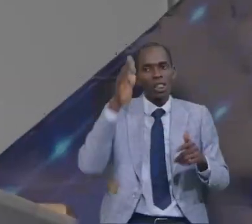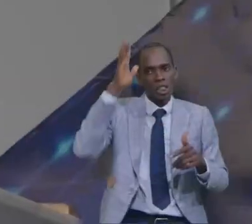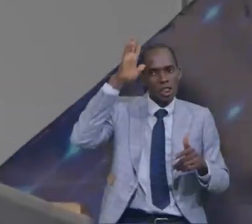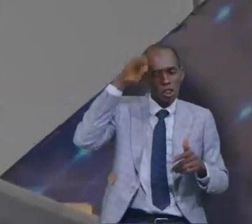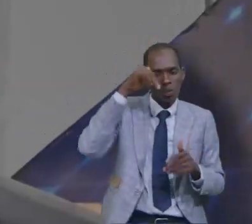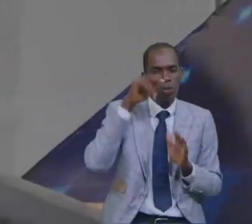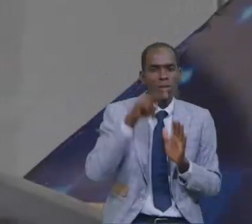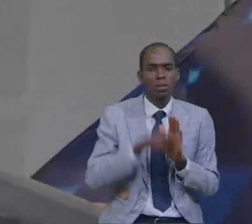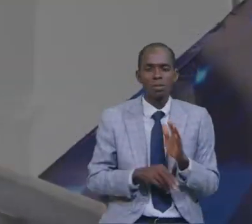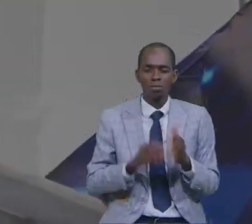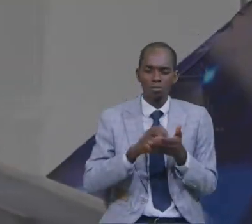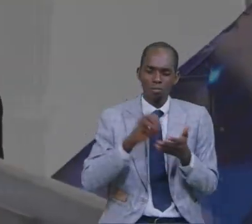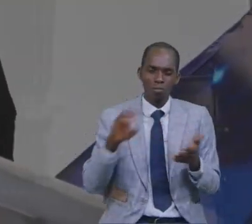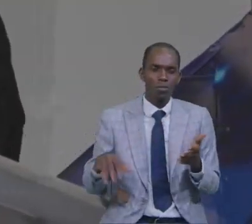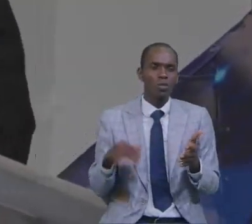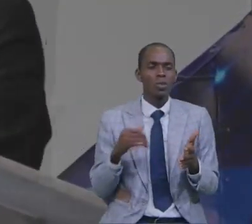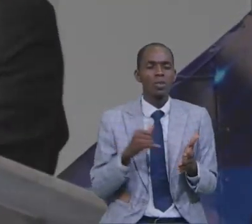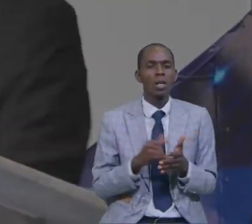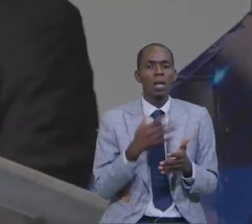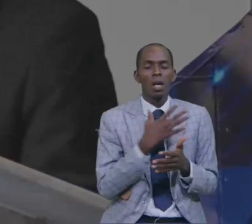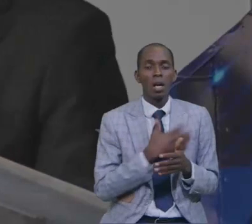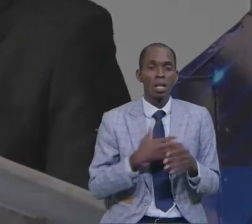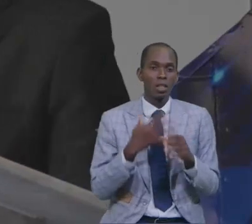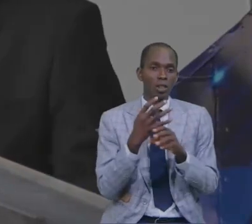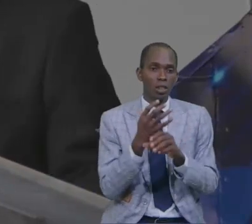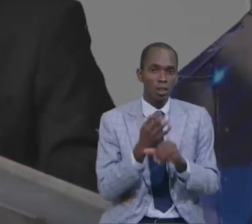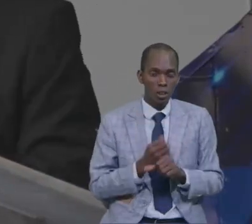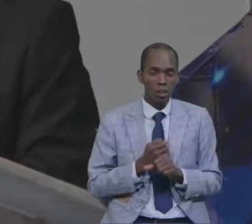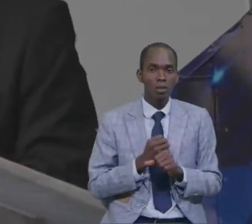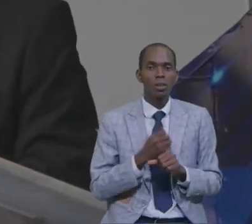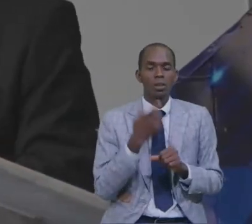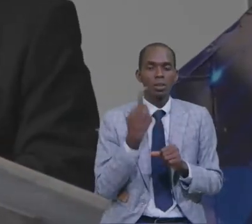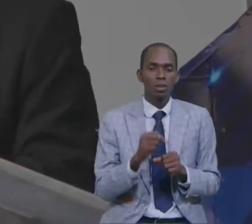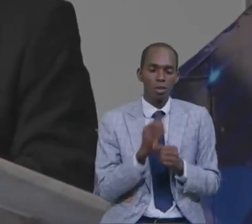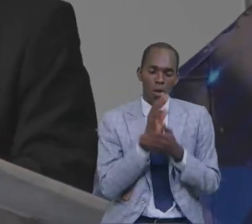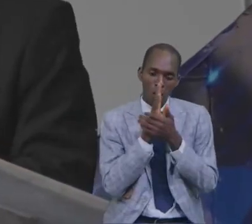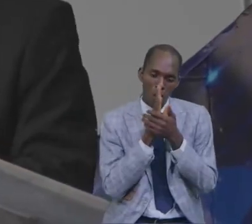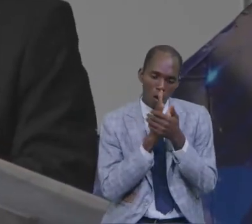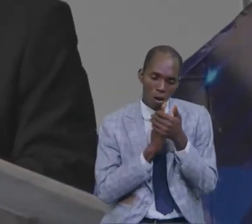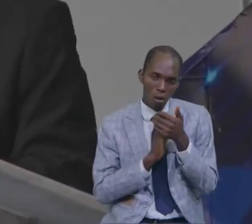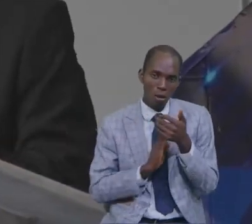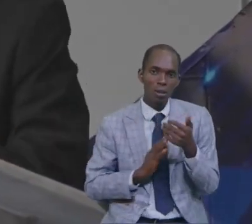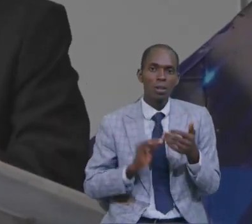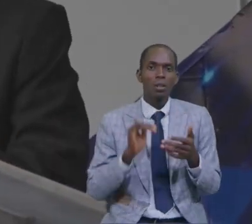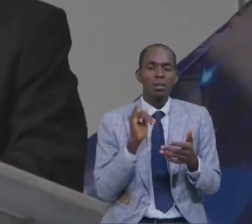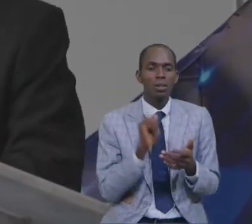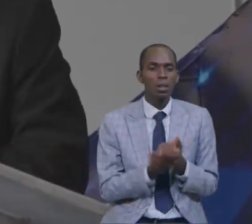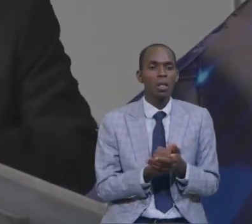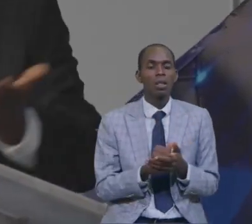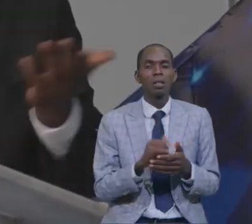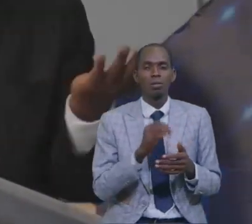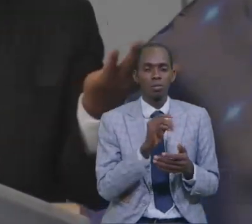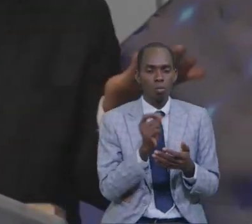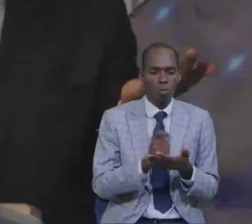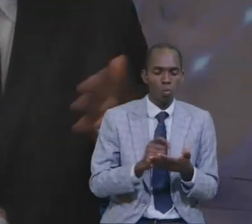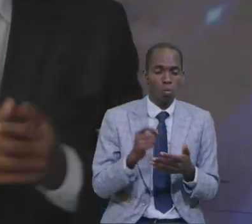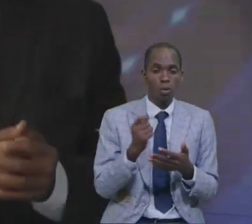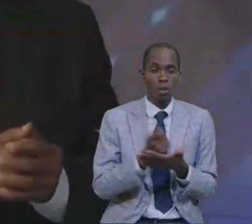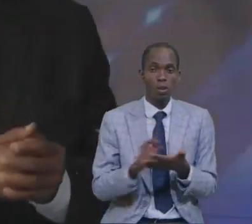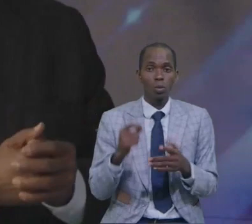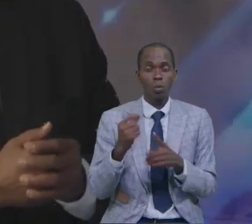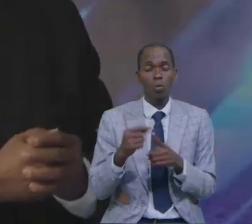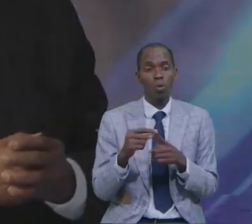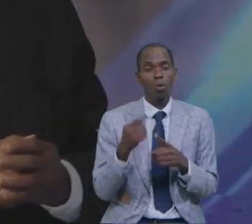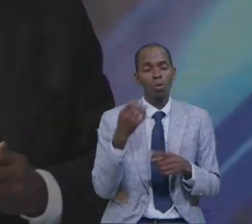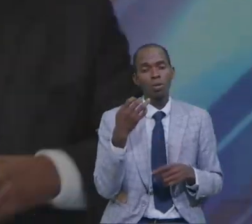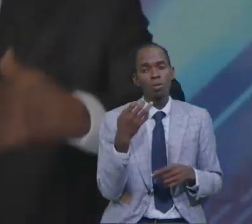engrafted word which is able to save your souls. That's